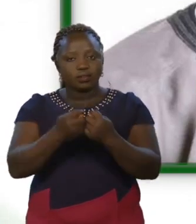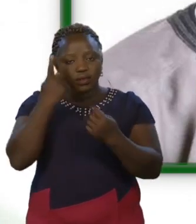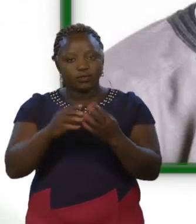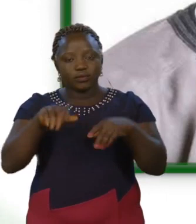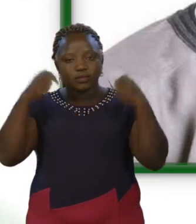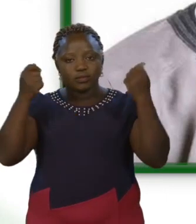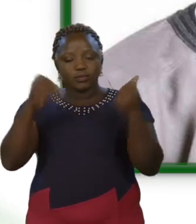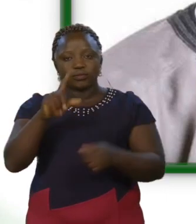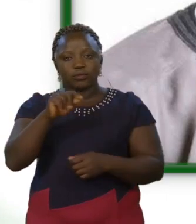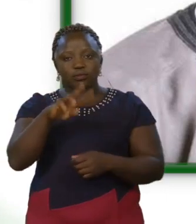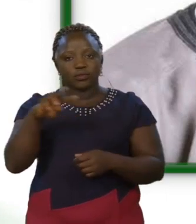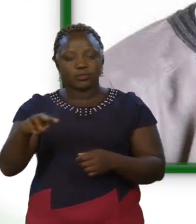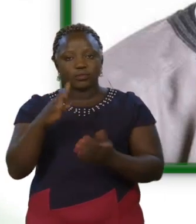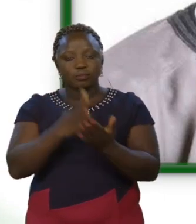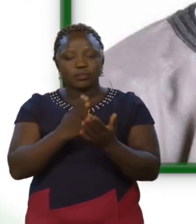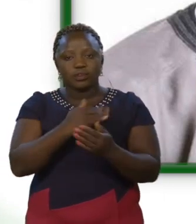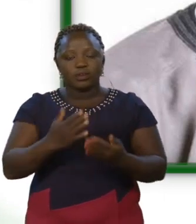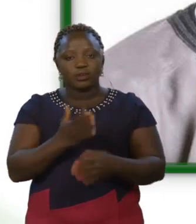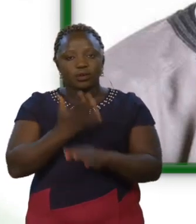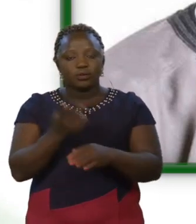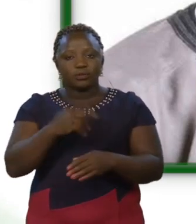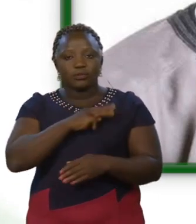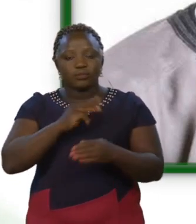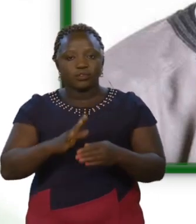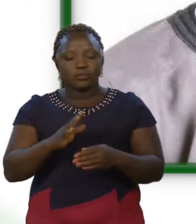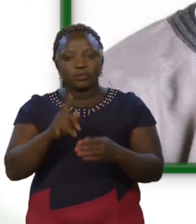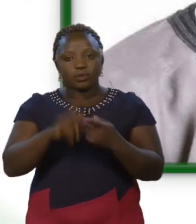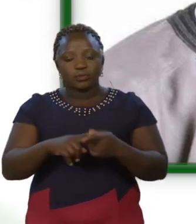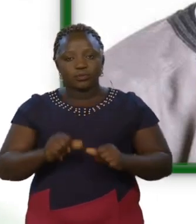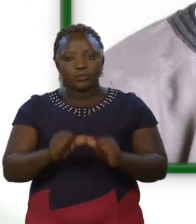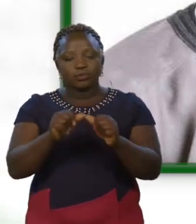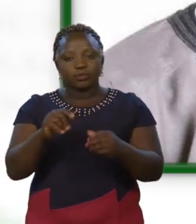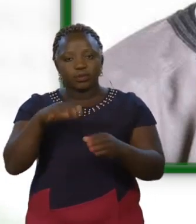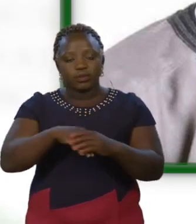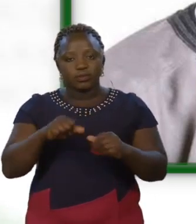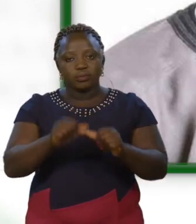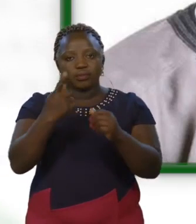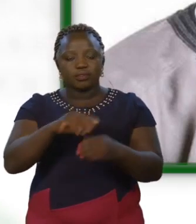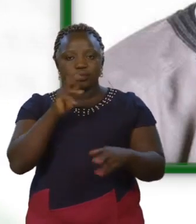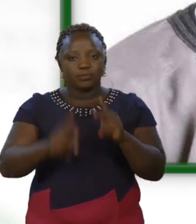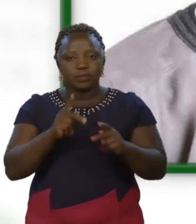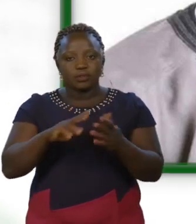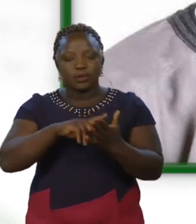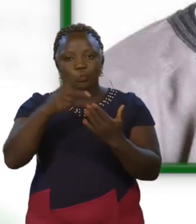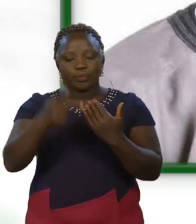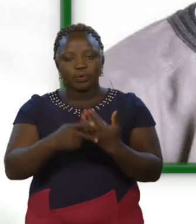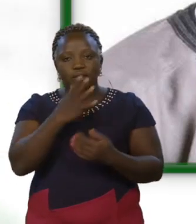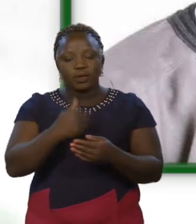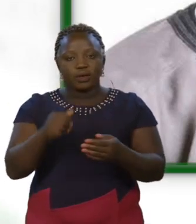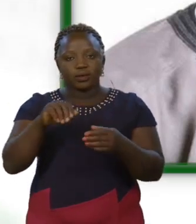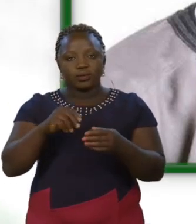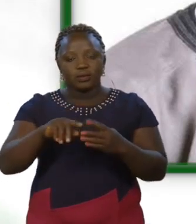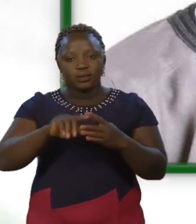the 2022 budget and urged the ministry to step up its efforts in implementing its humanitarian programs